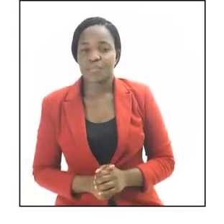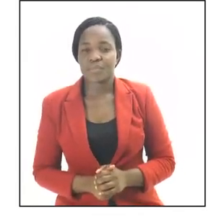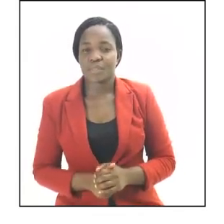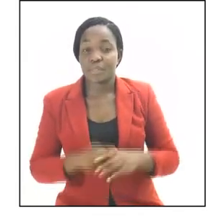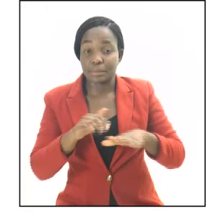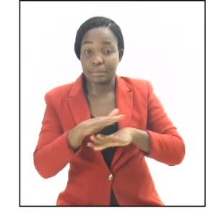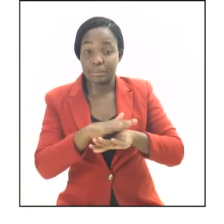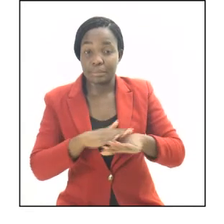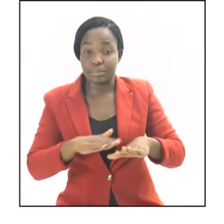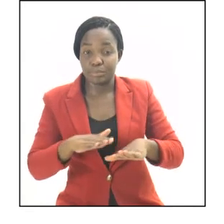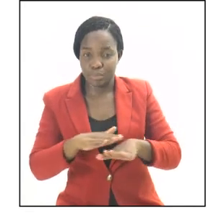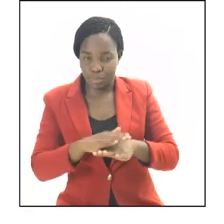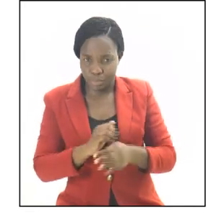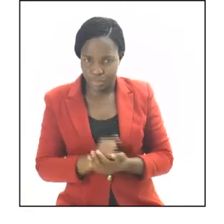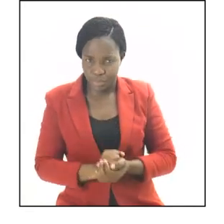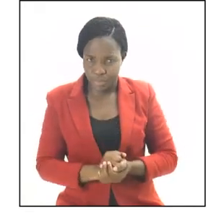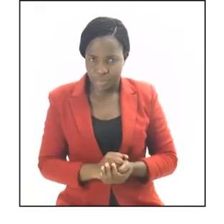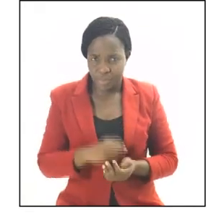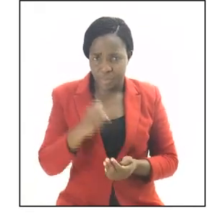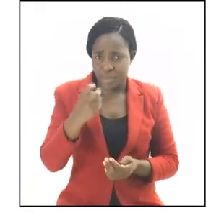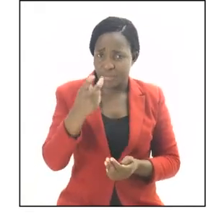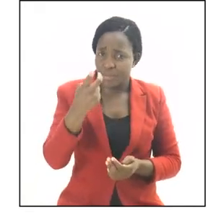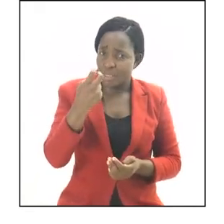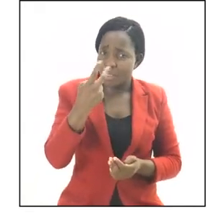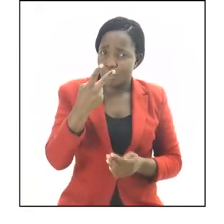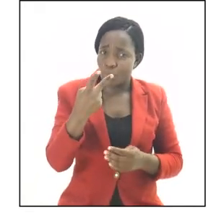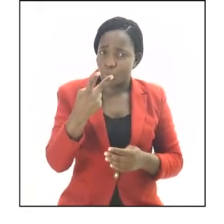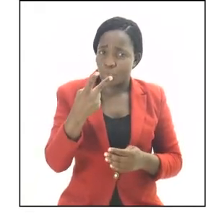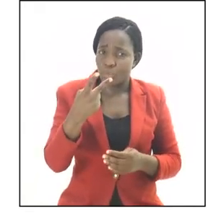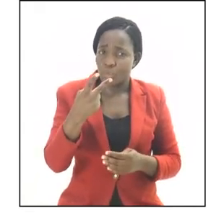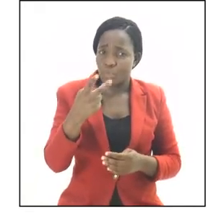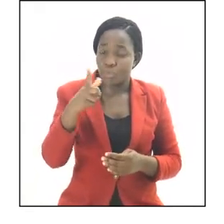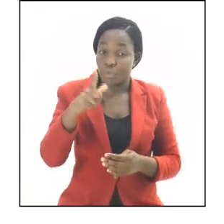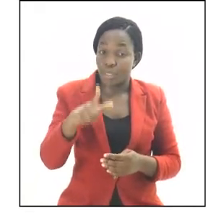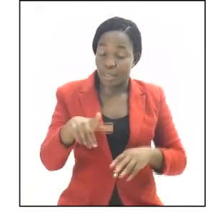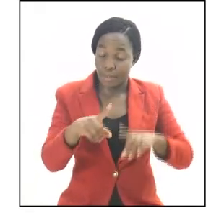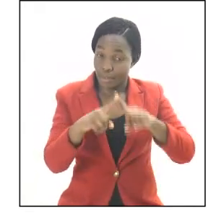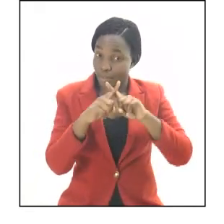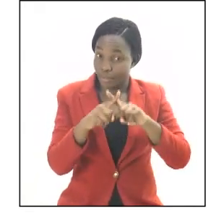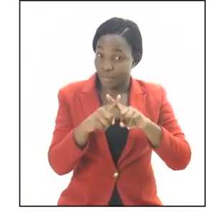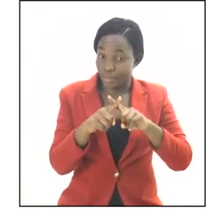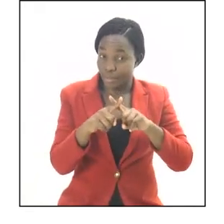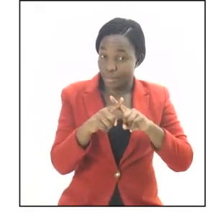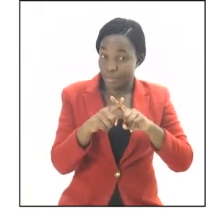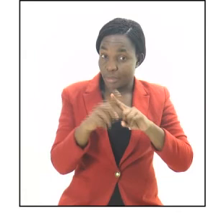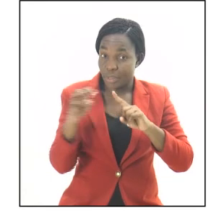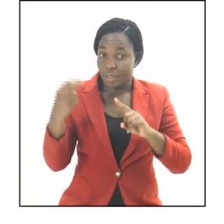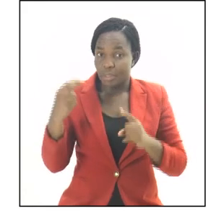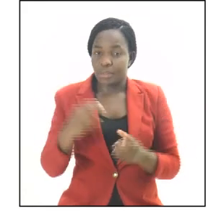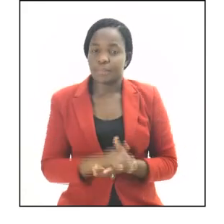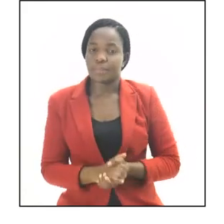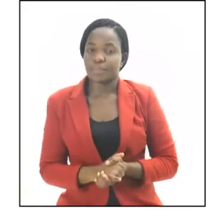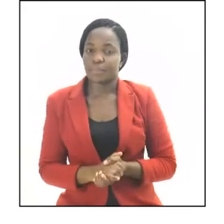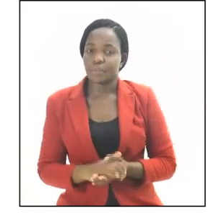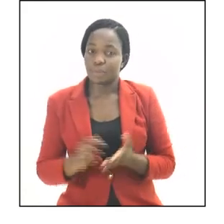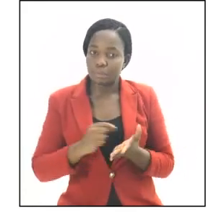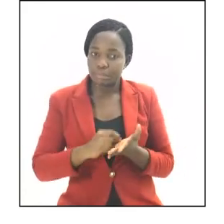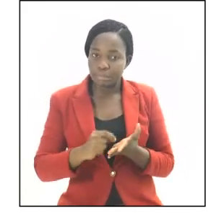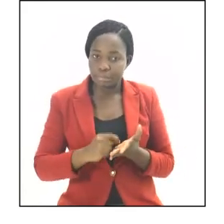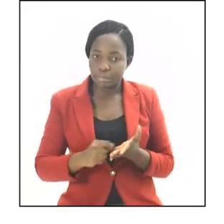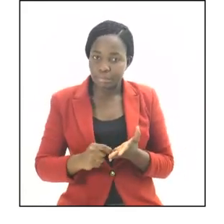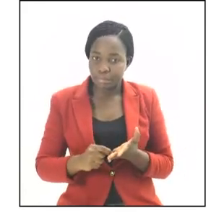is the average of the two base lengths multiplied by the altitude or height. We write it